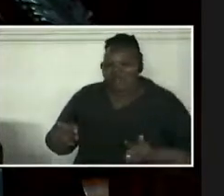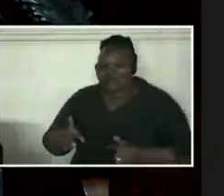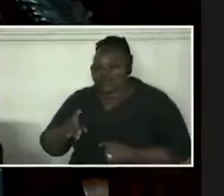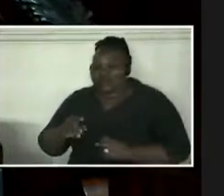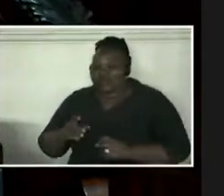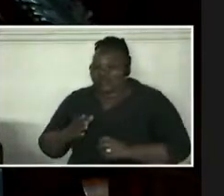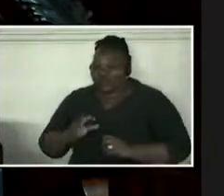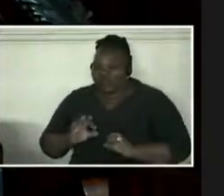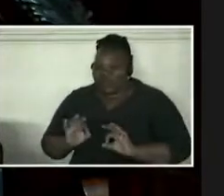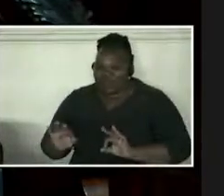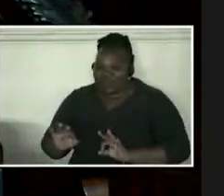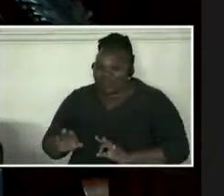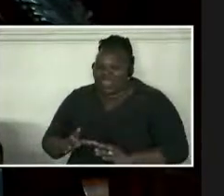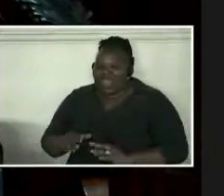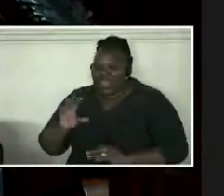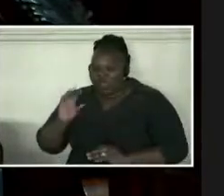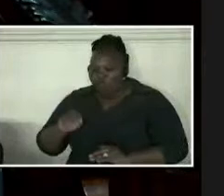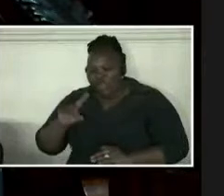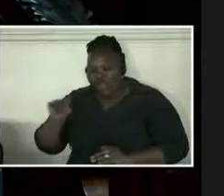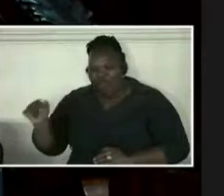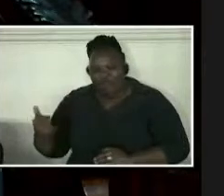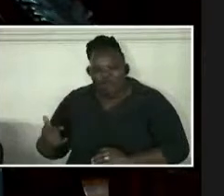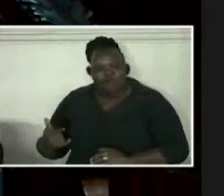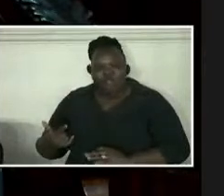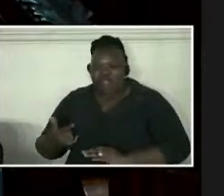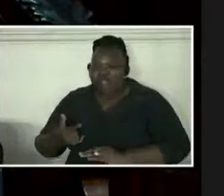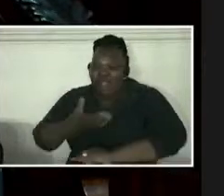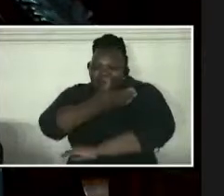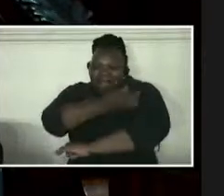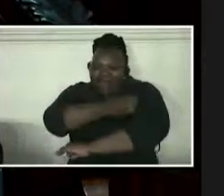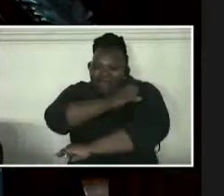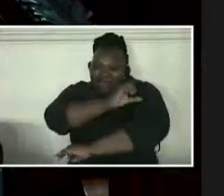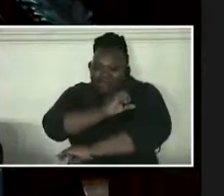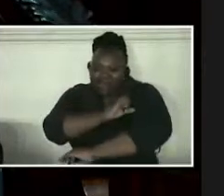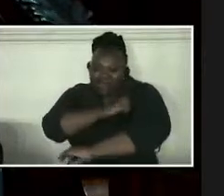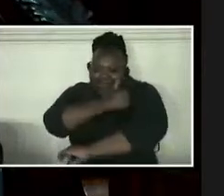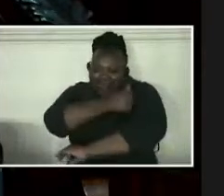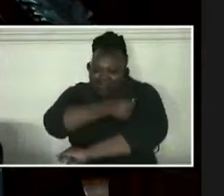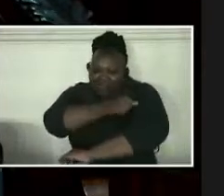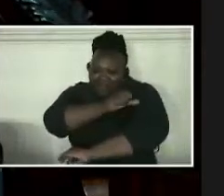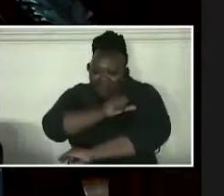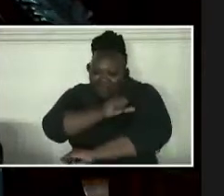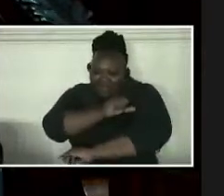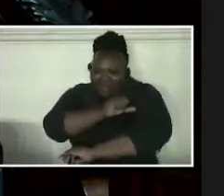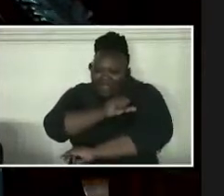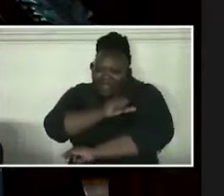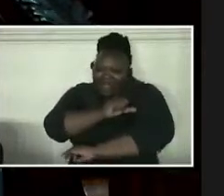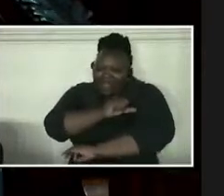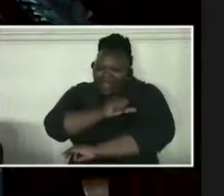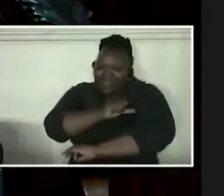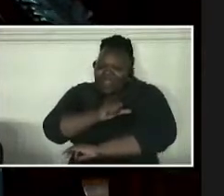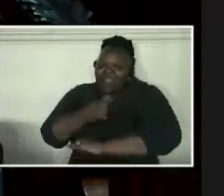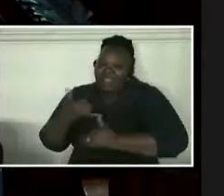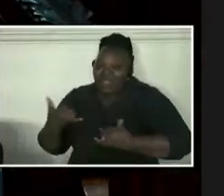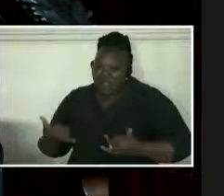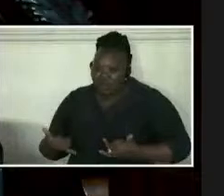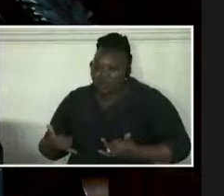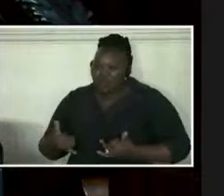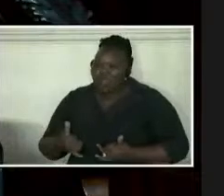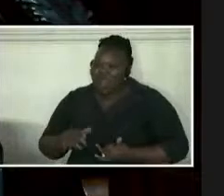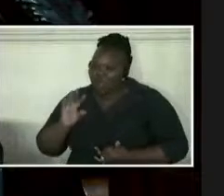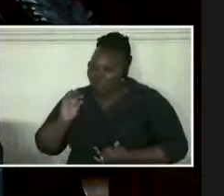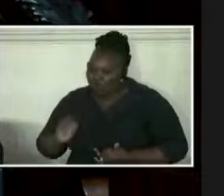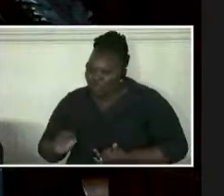prep is available and accessible from all primary healthcare facilities and hospitals is now available it was not like that prep is now